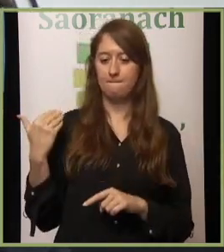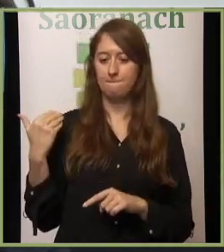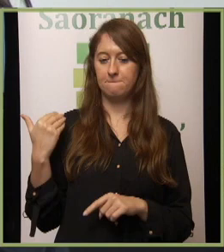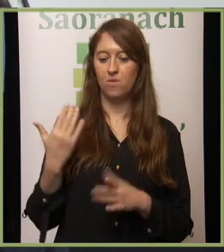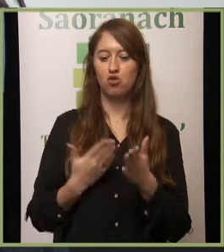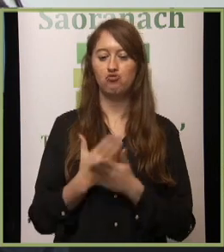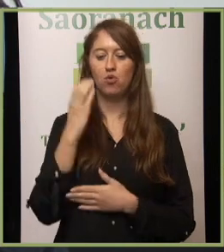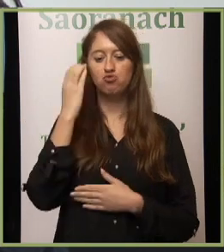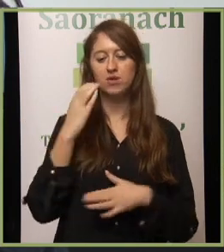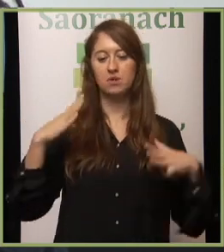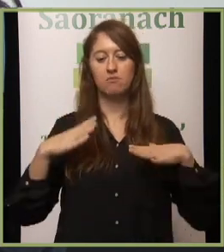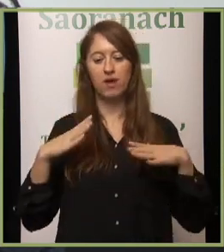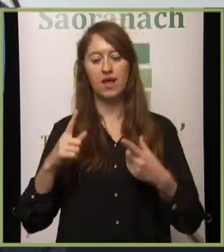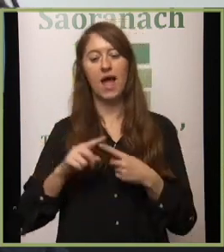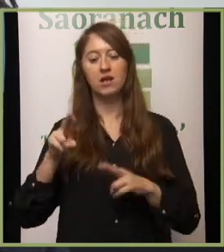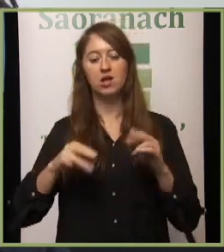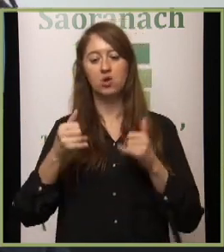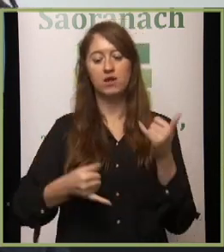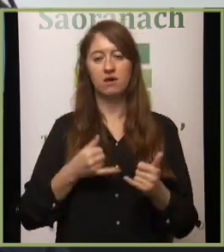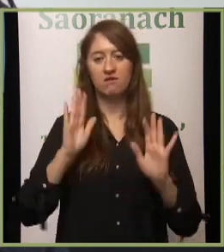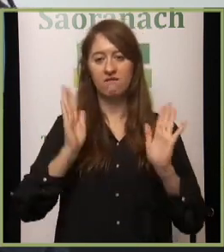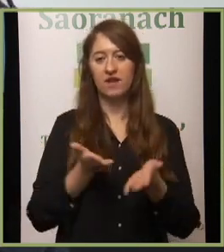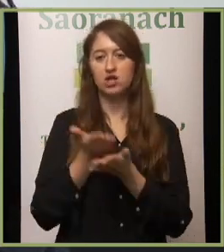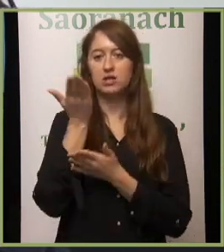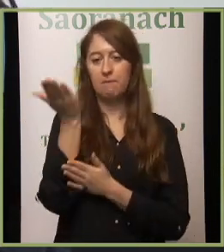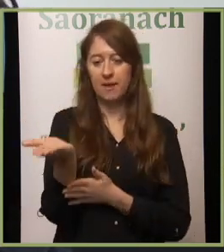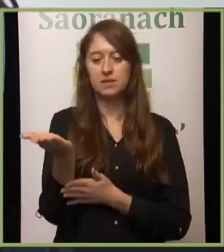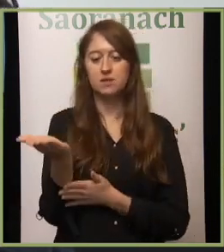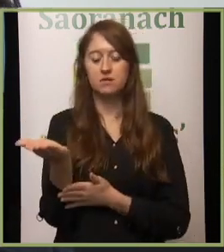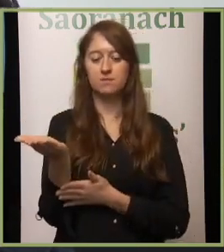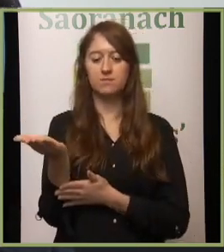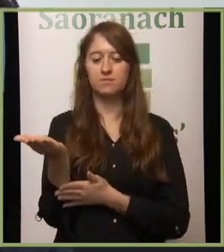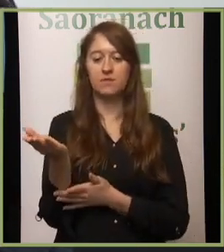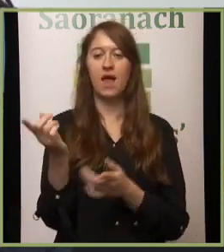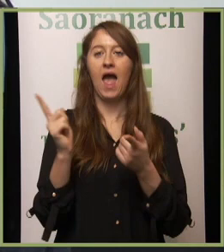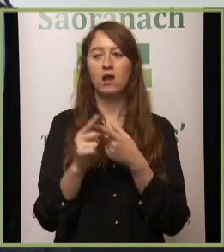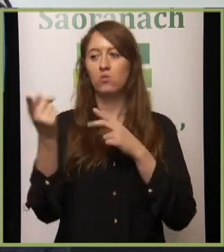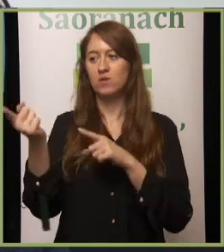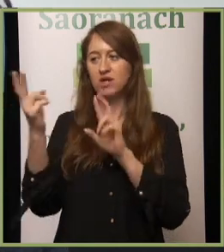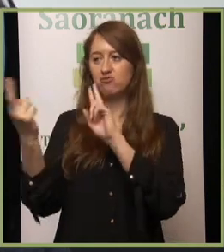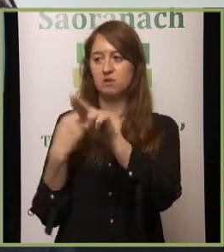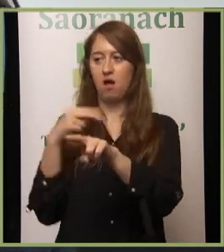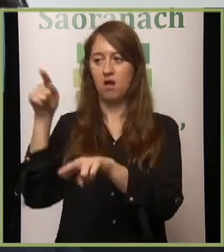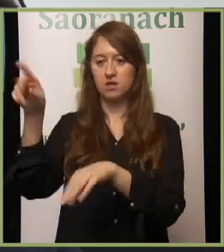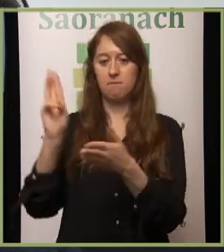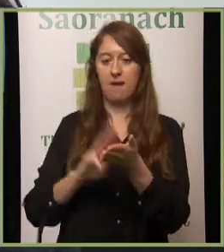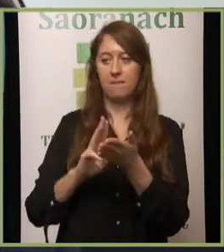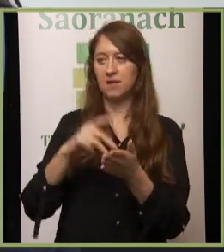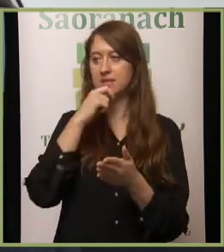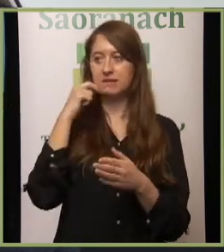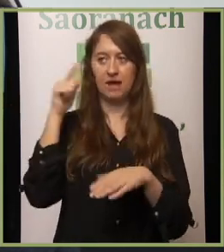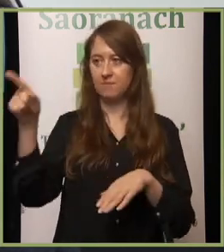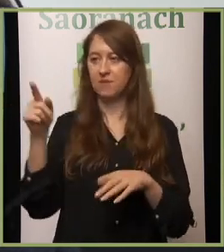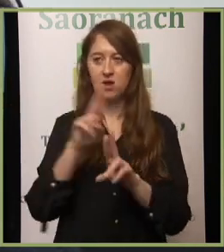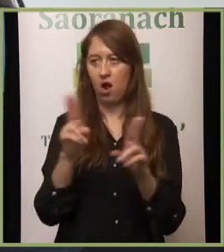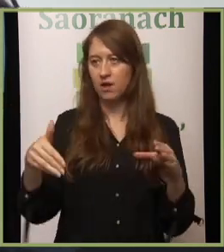over the Christmas and New Year. They were submitted and we sent a response to the member to say that they weren't within our terms